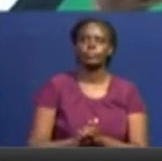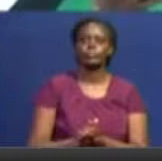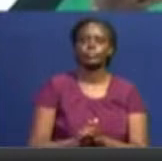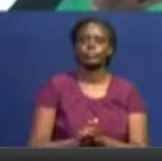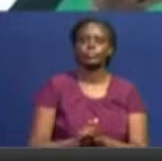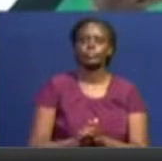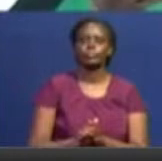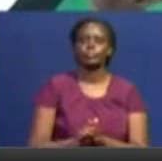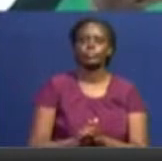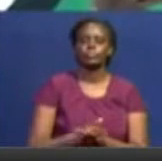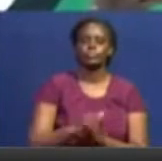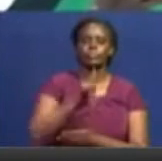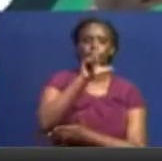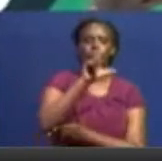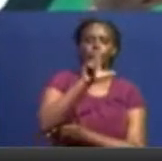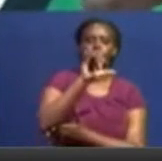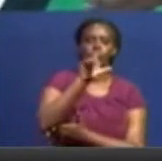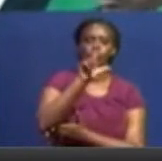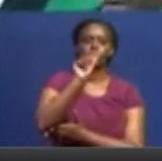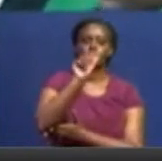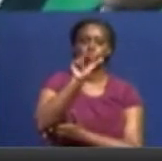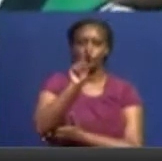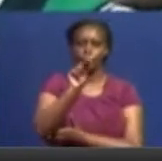Trans Nzoia Lilian Chebet Siyoy.